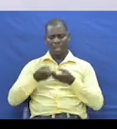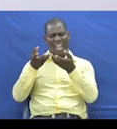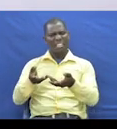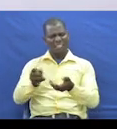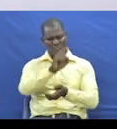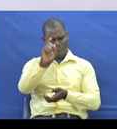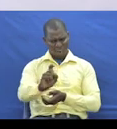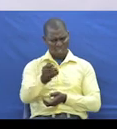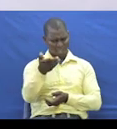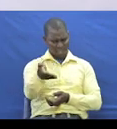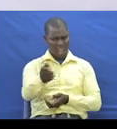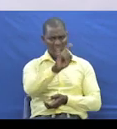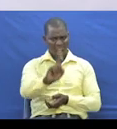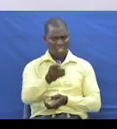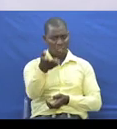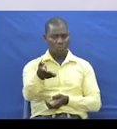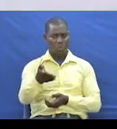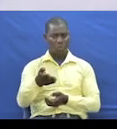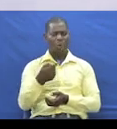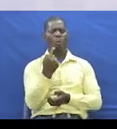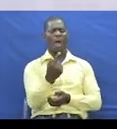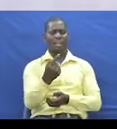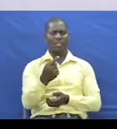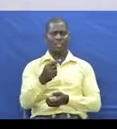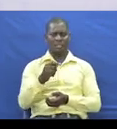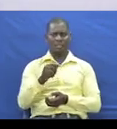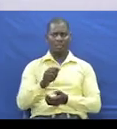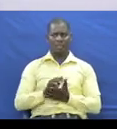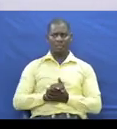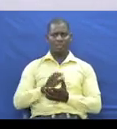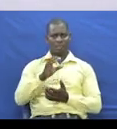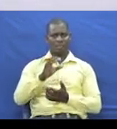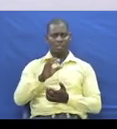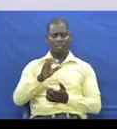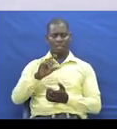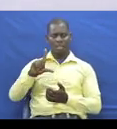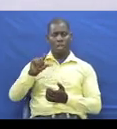You might be given a question that asking you that one isotope of chlorine,